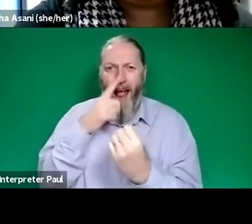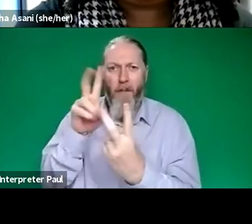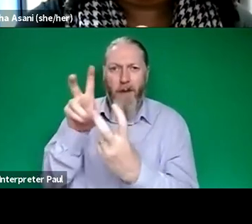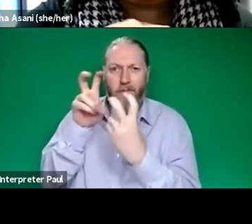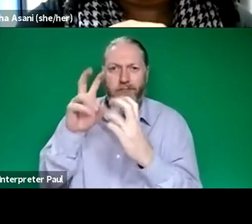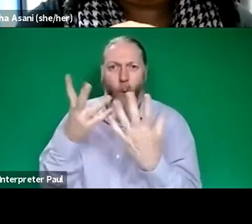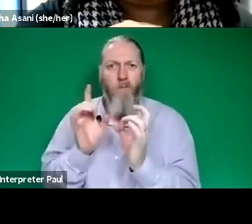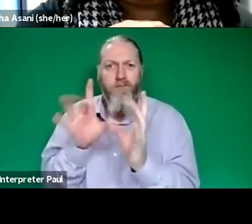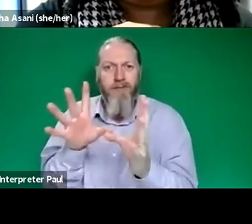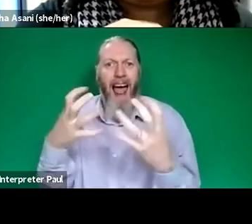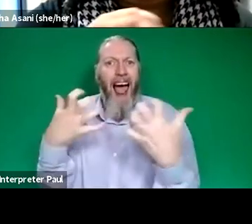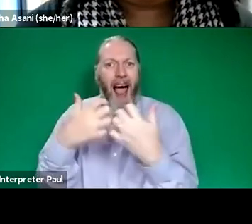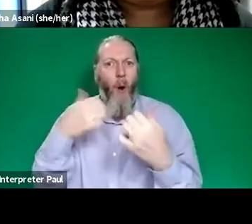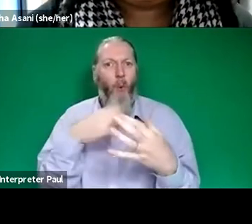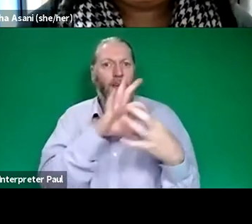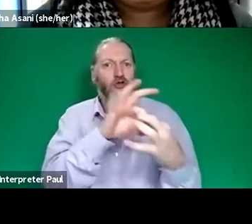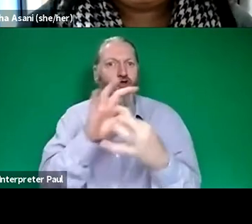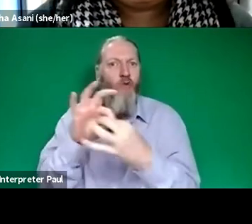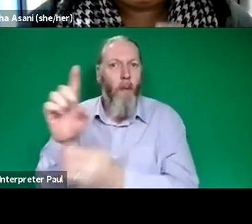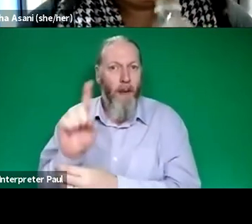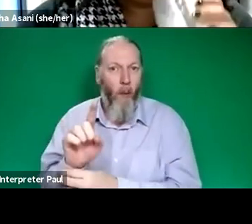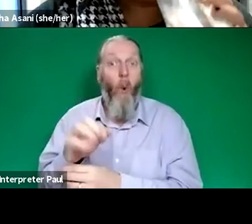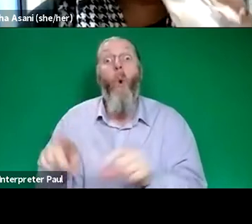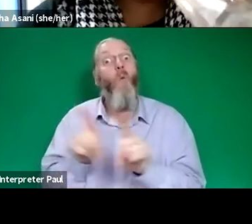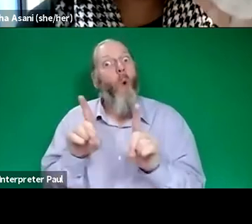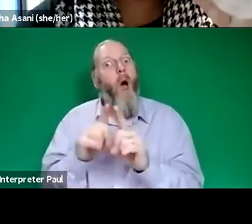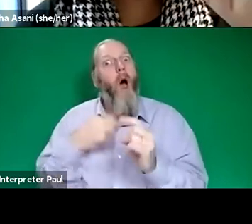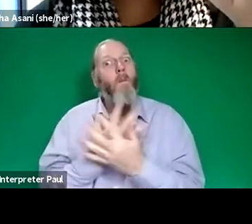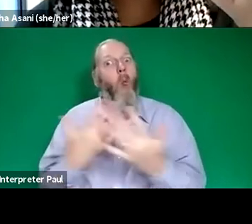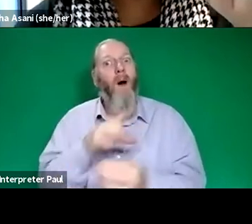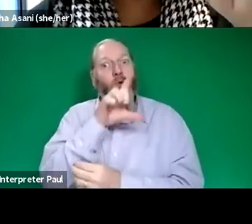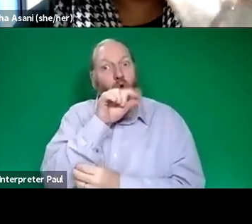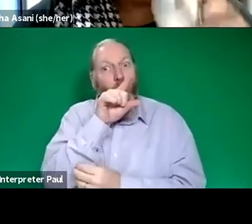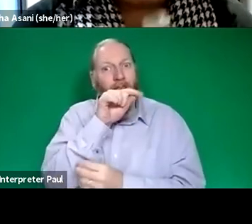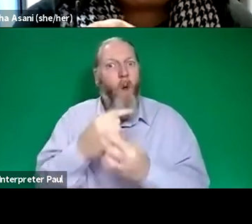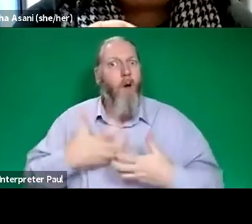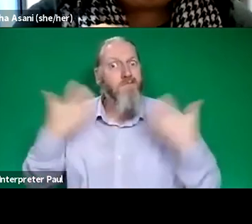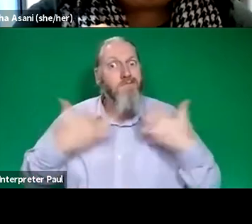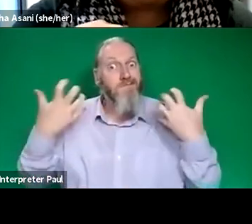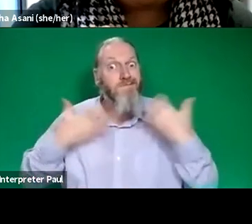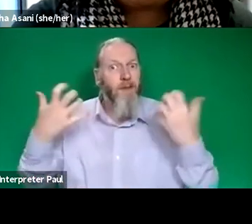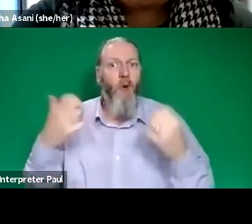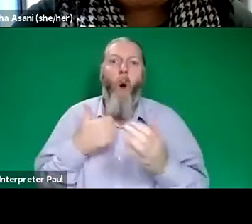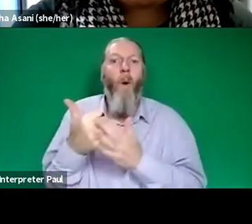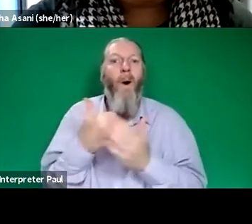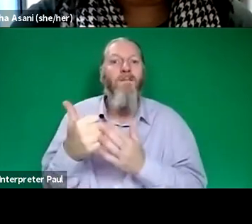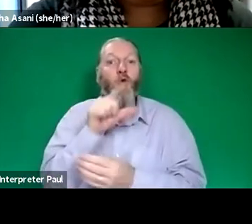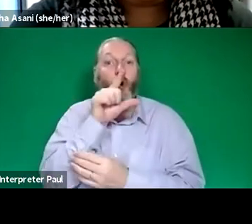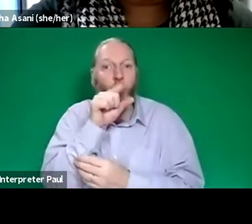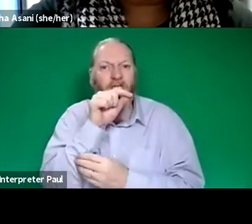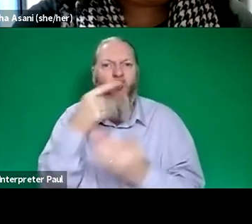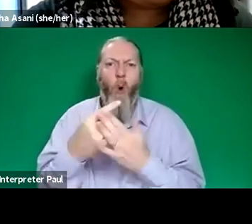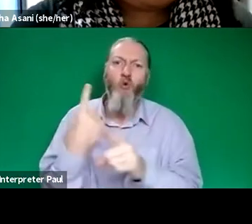a sort of notorious Twitter shouter. So if you follow me, you'll see me often shouting very angrily about the state of oppression in various